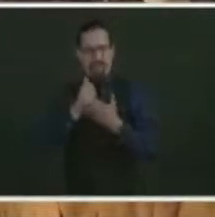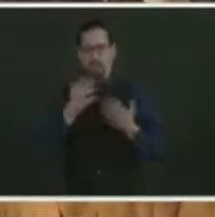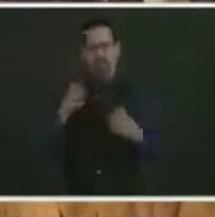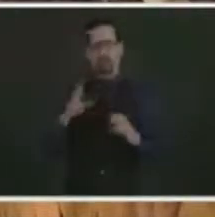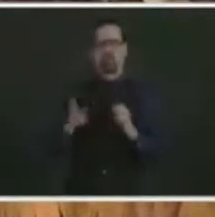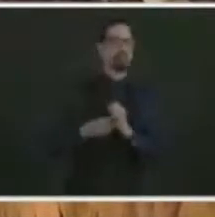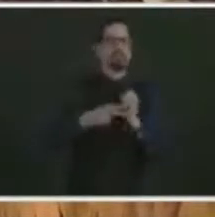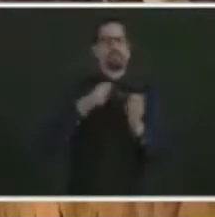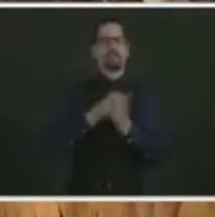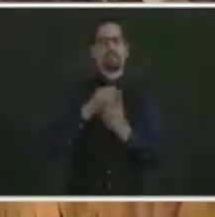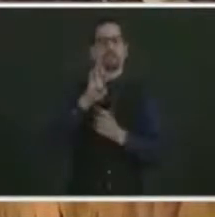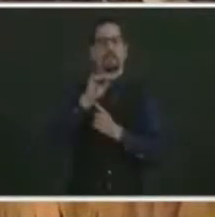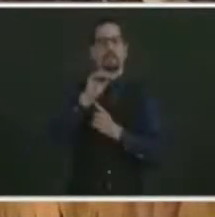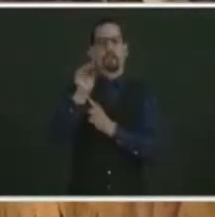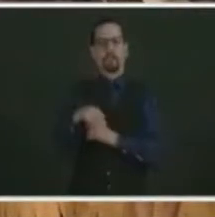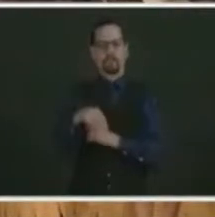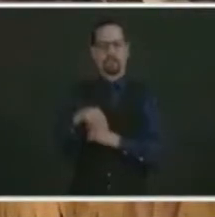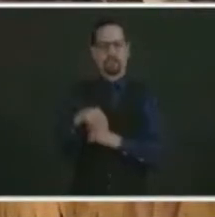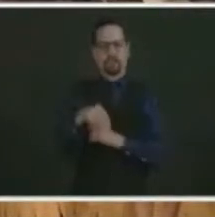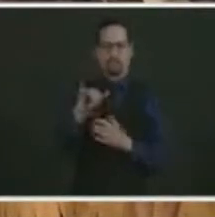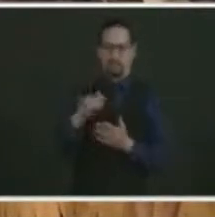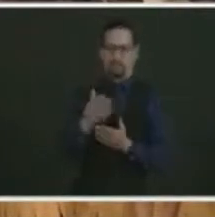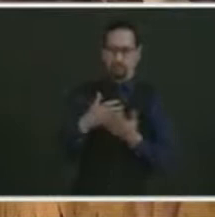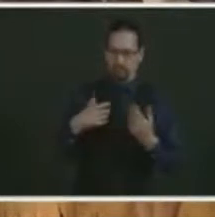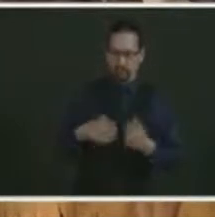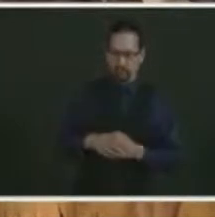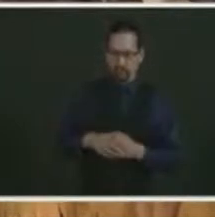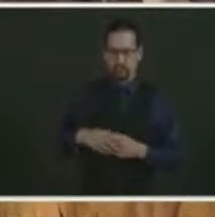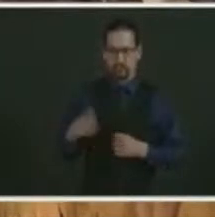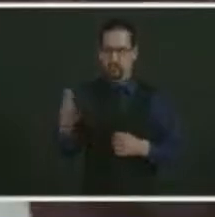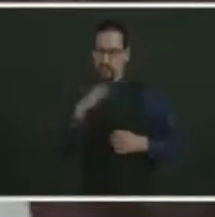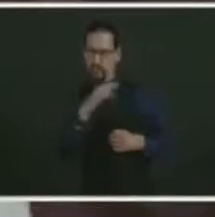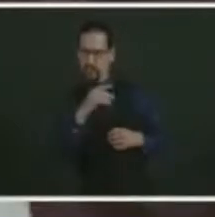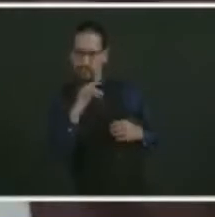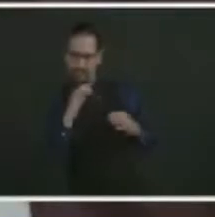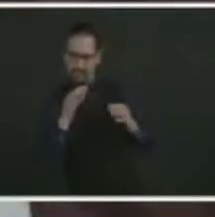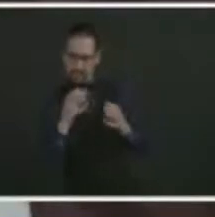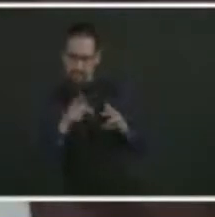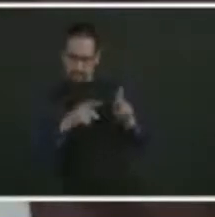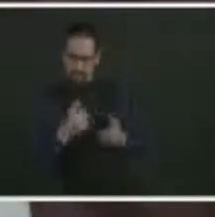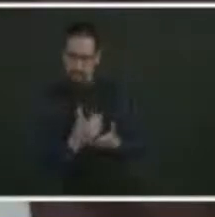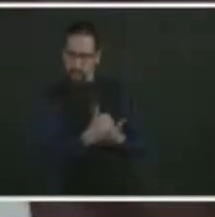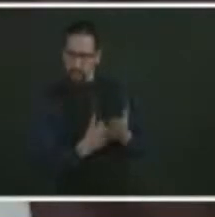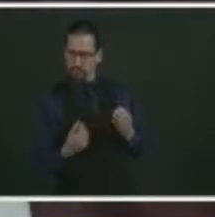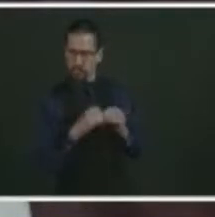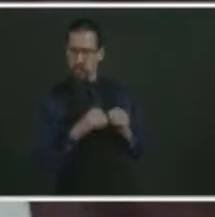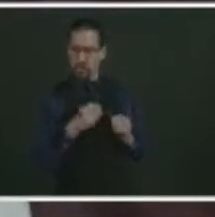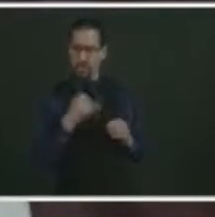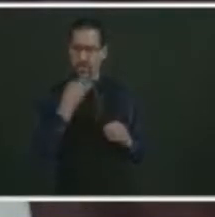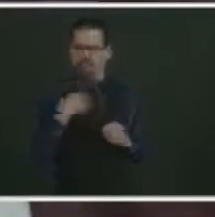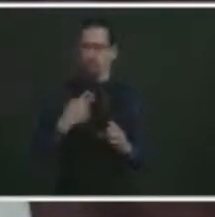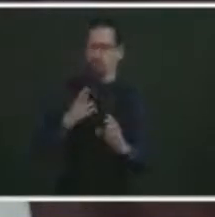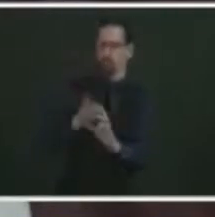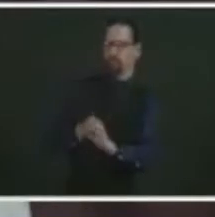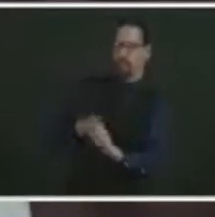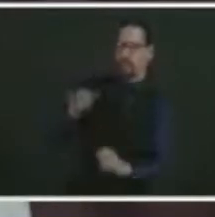money by opting into the program than if they're working full-time? So it's a 12-week program for the state, starting on